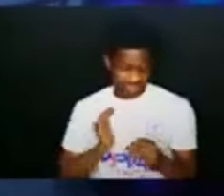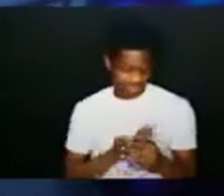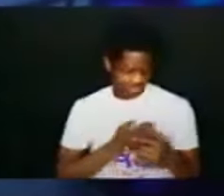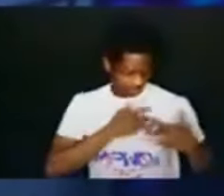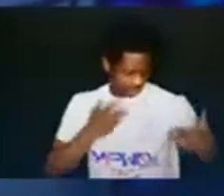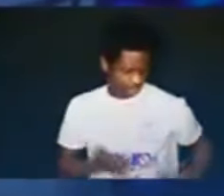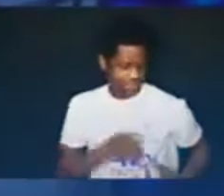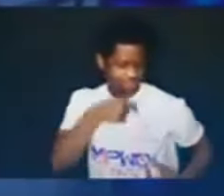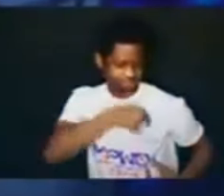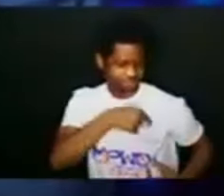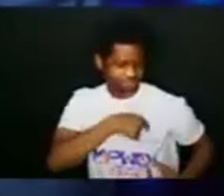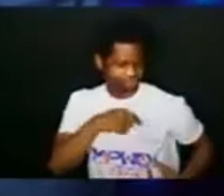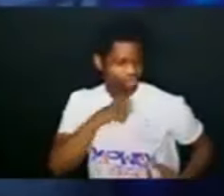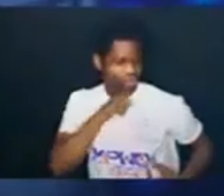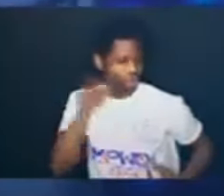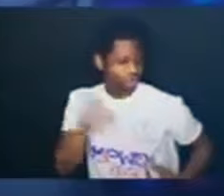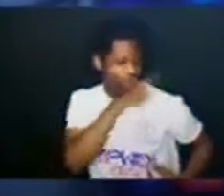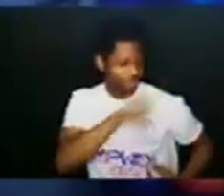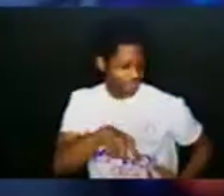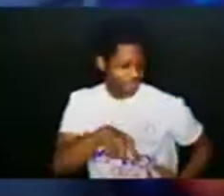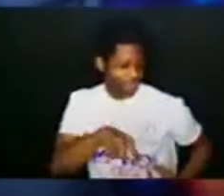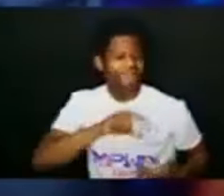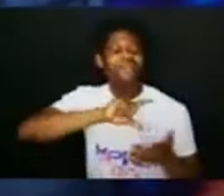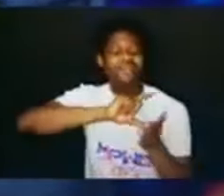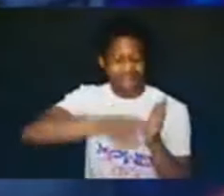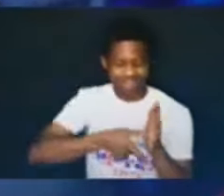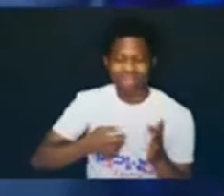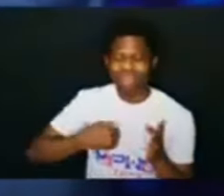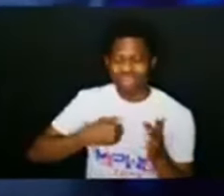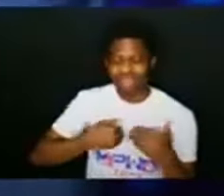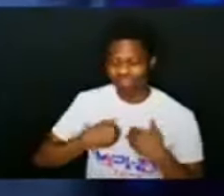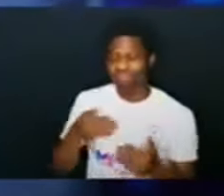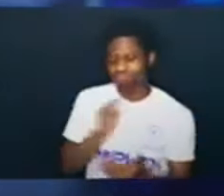not condemn us, we have confidence before God.